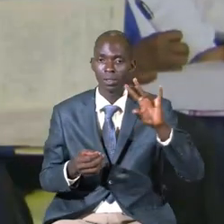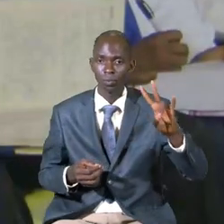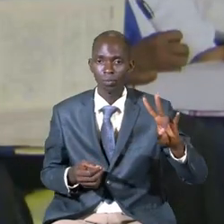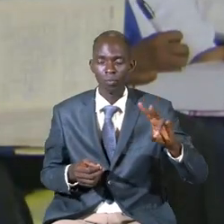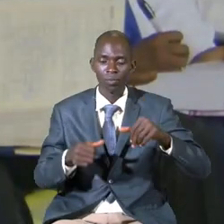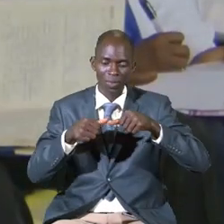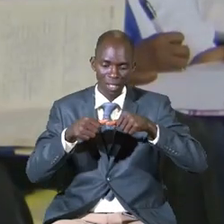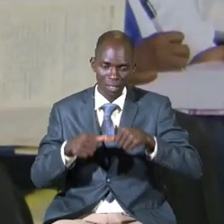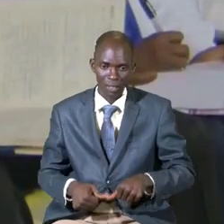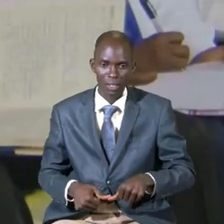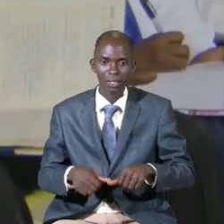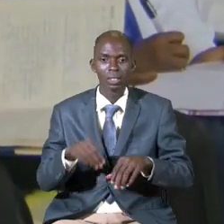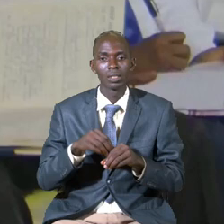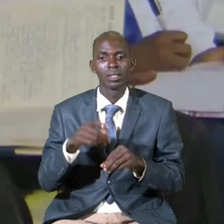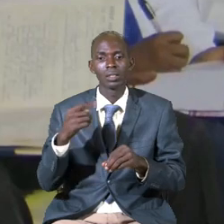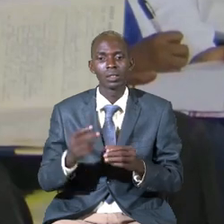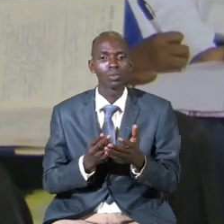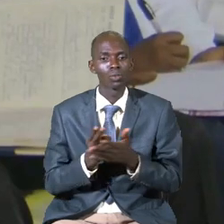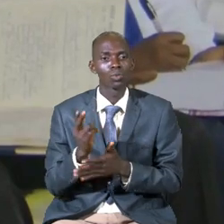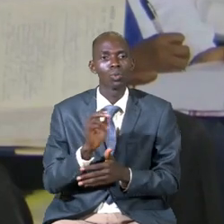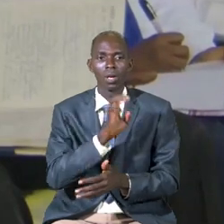truth evermore